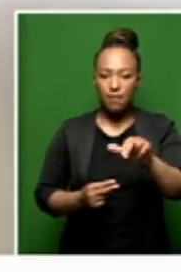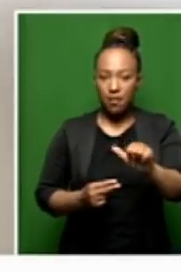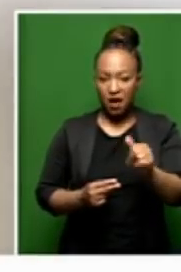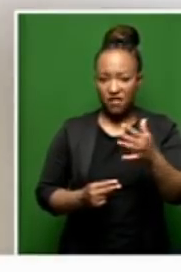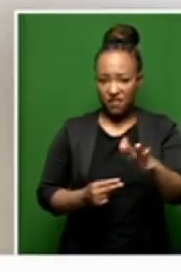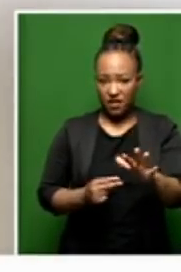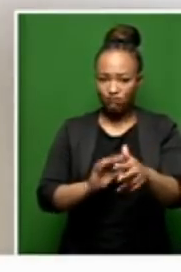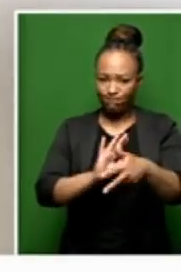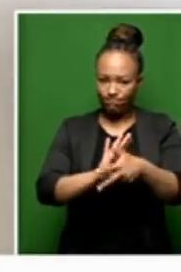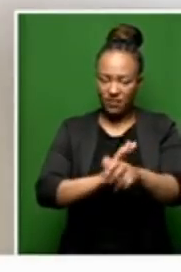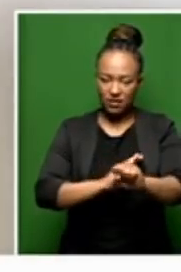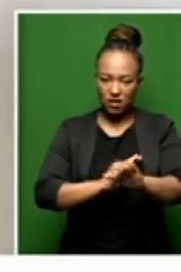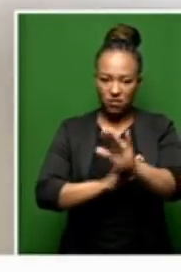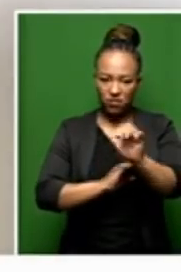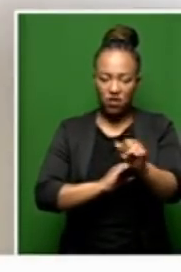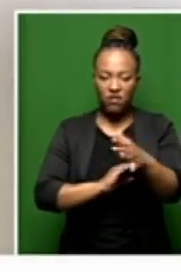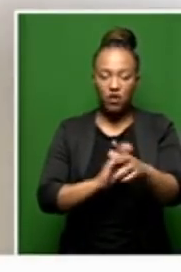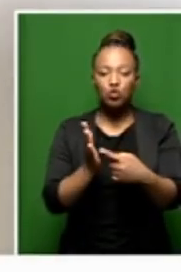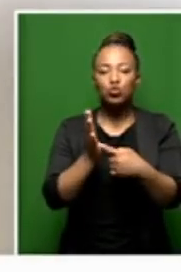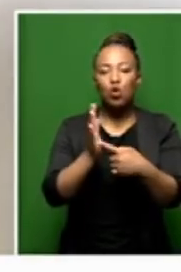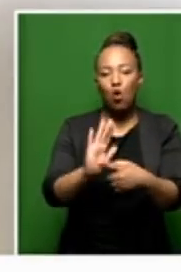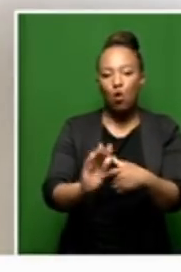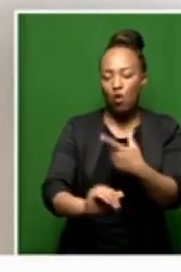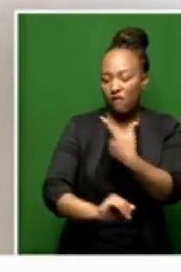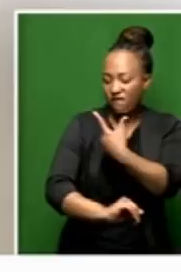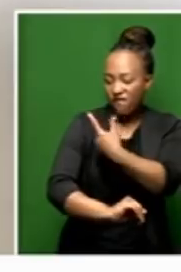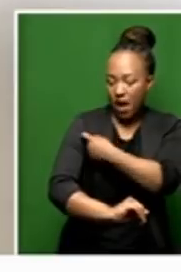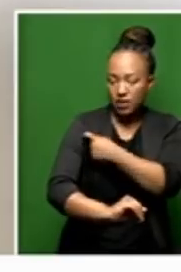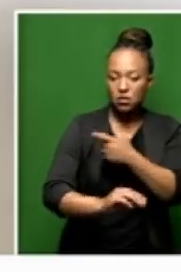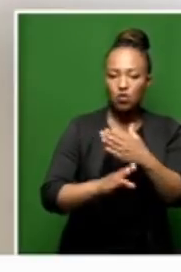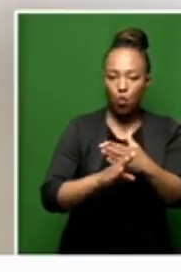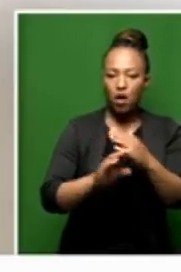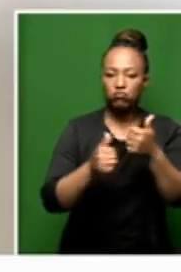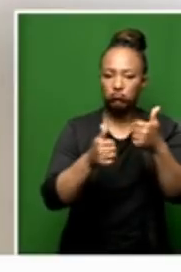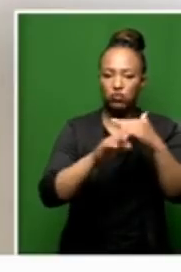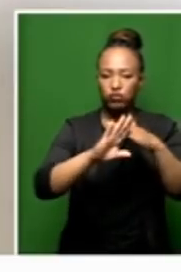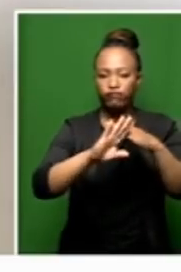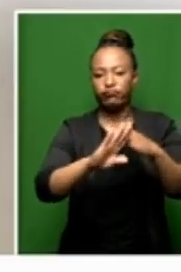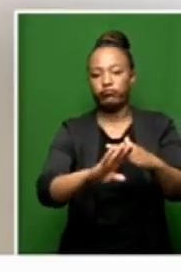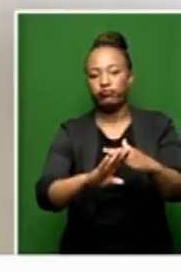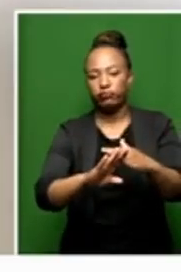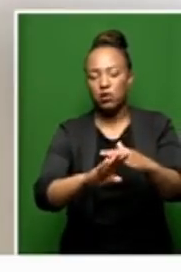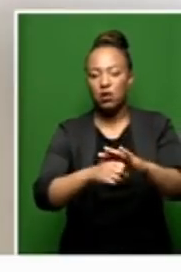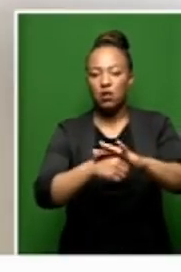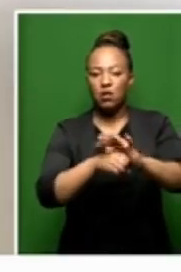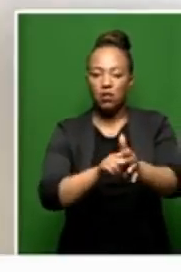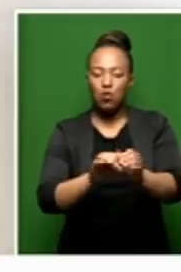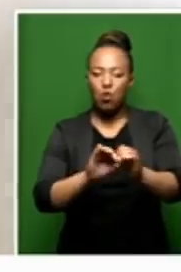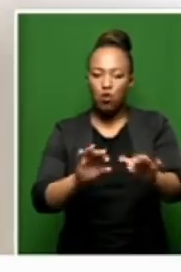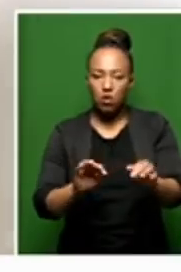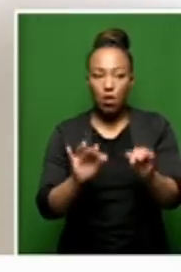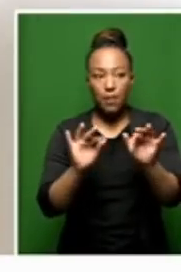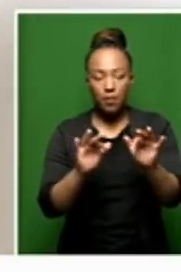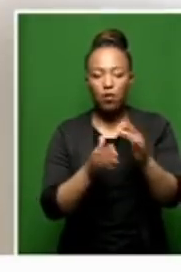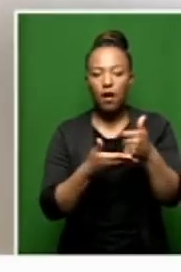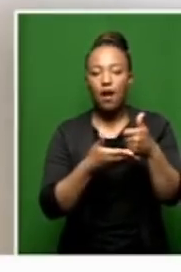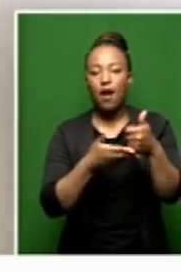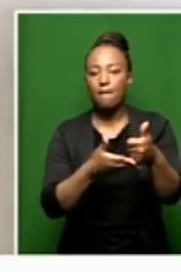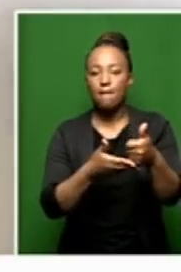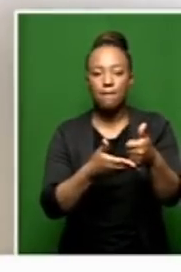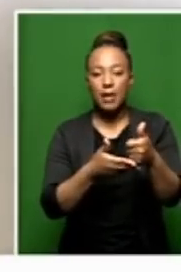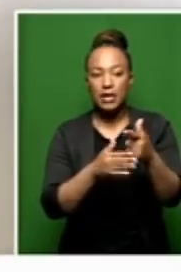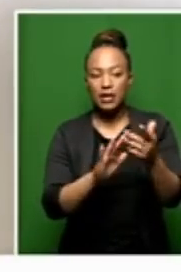effectiveness against the severity of the infection, predominantly why they were made, to avoid many people dying and many